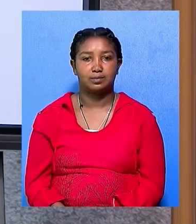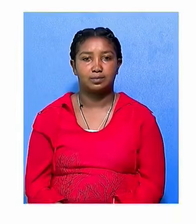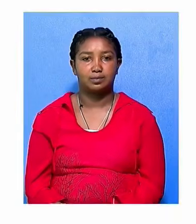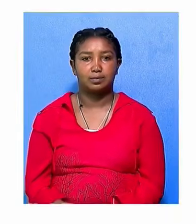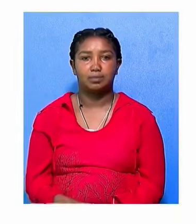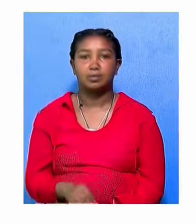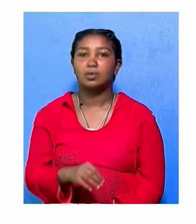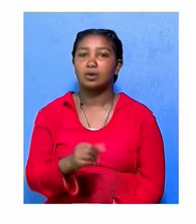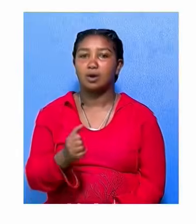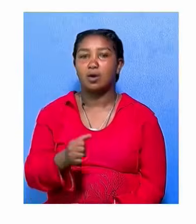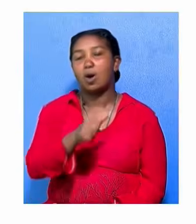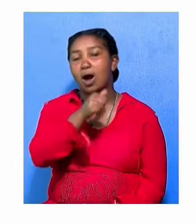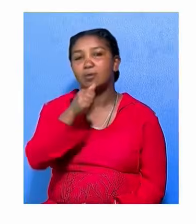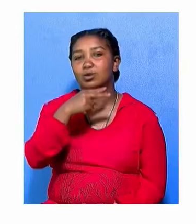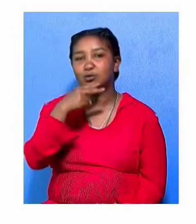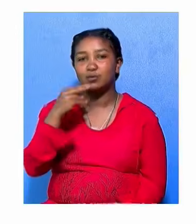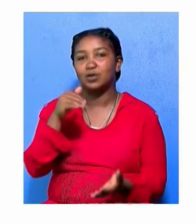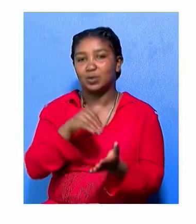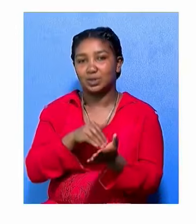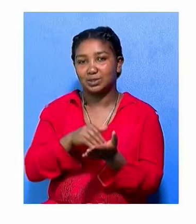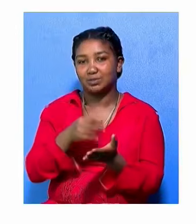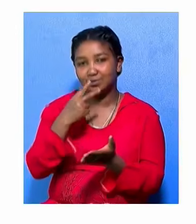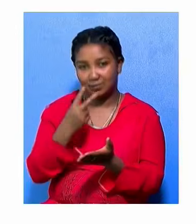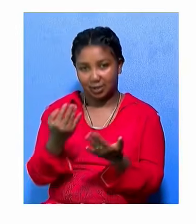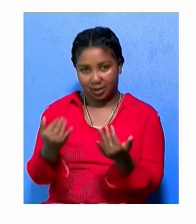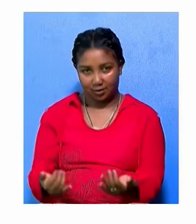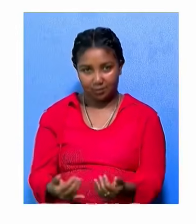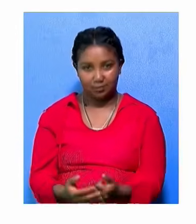adverbs of frequency here.